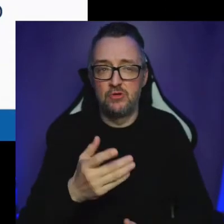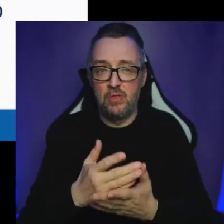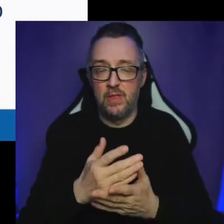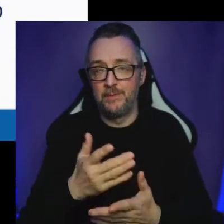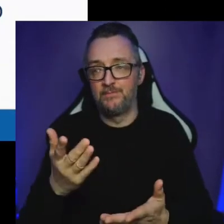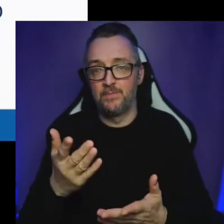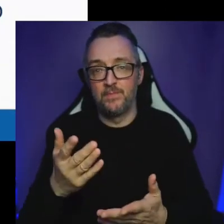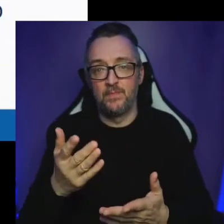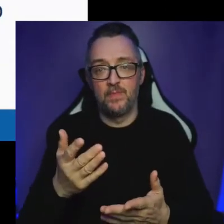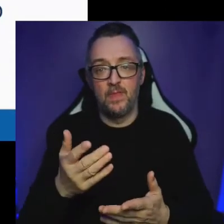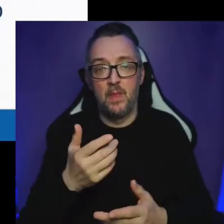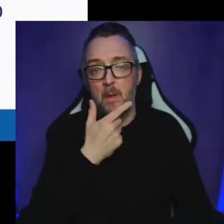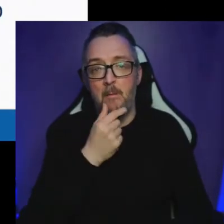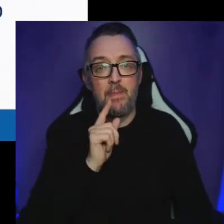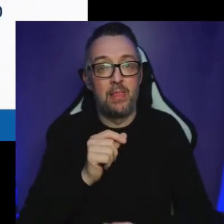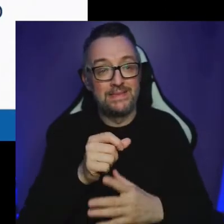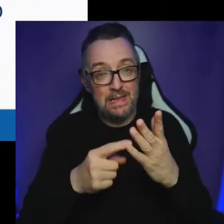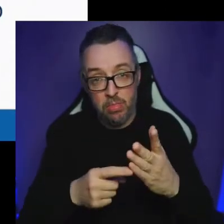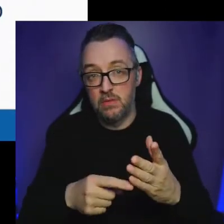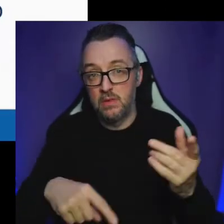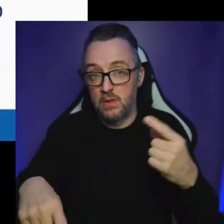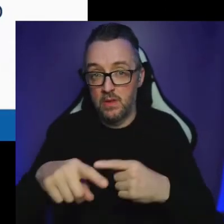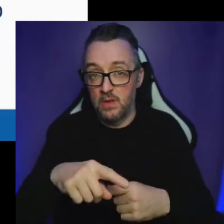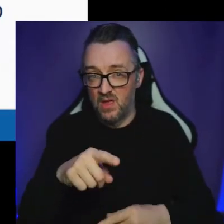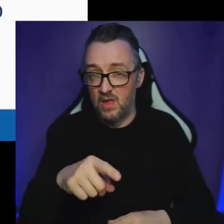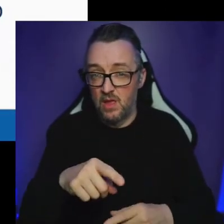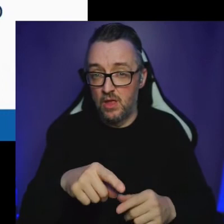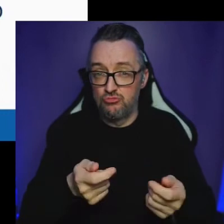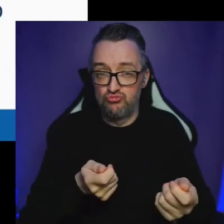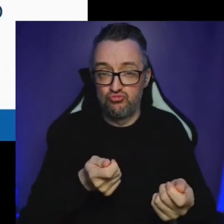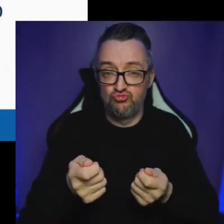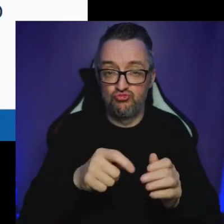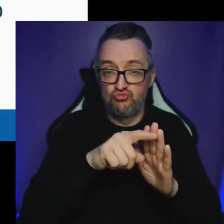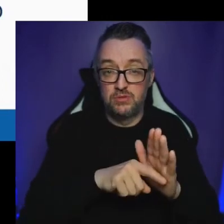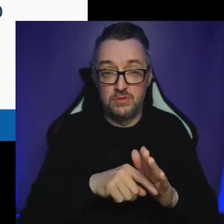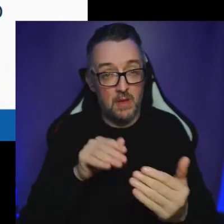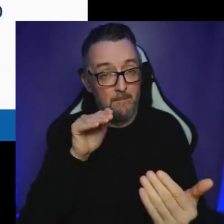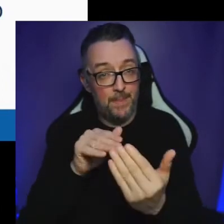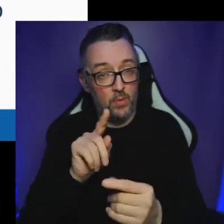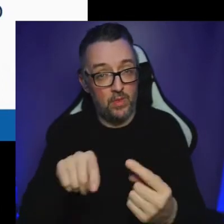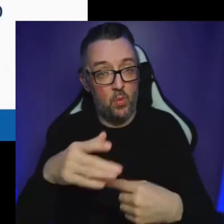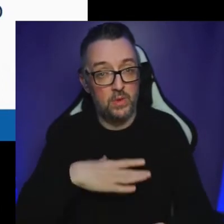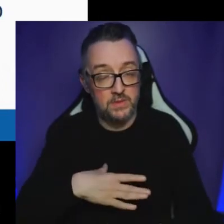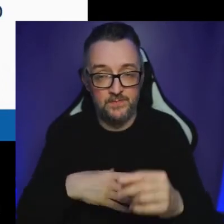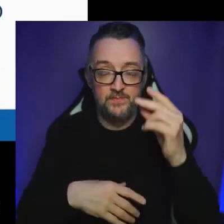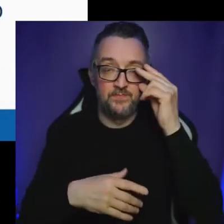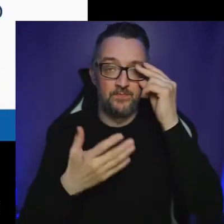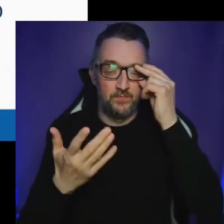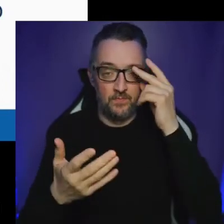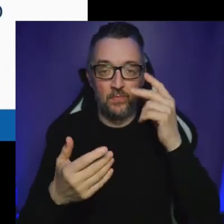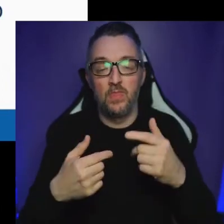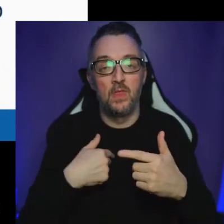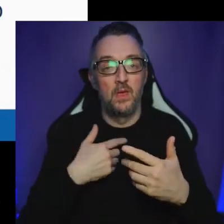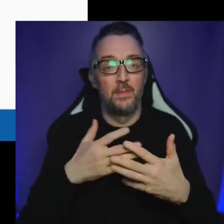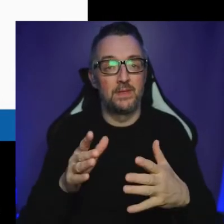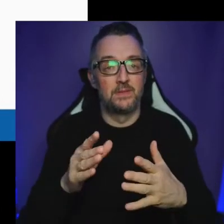for people, disabled people, and did it kind of meet their needs? So we put together